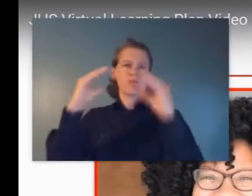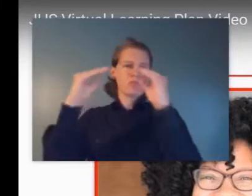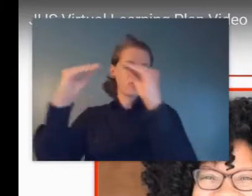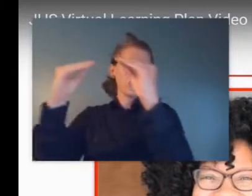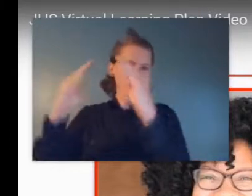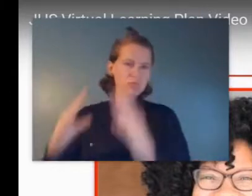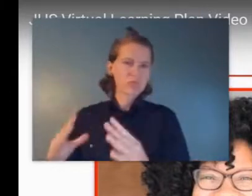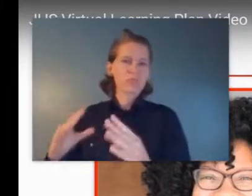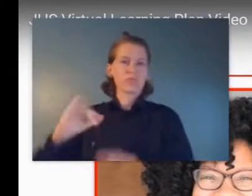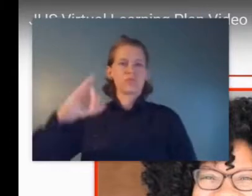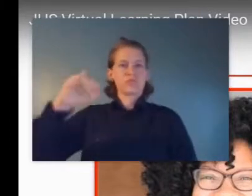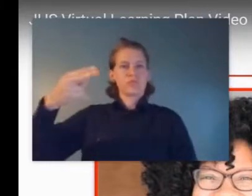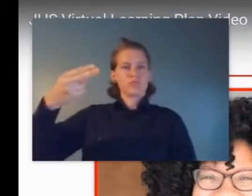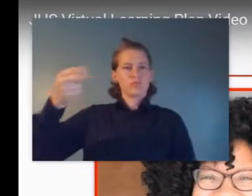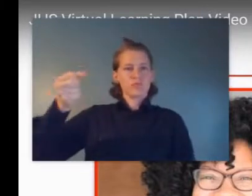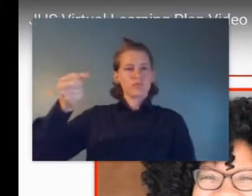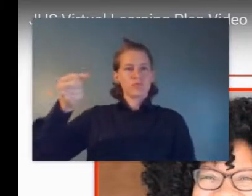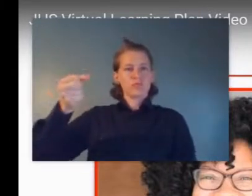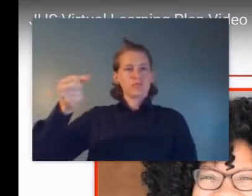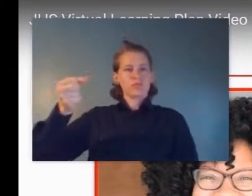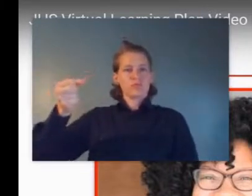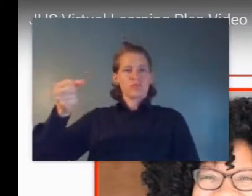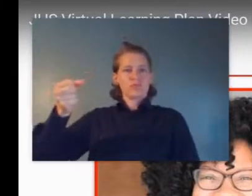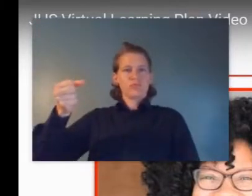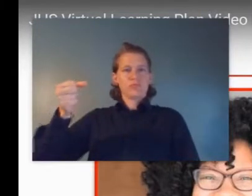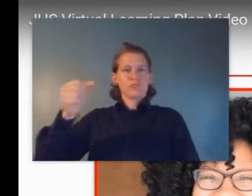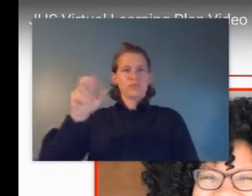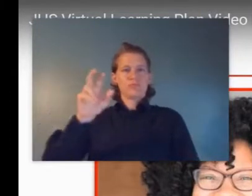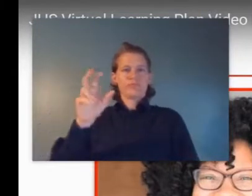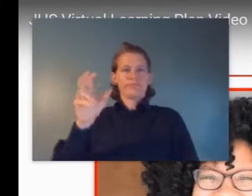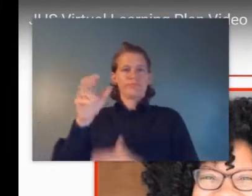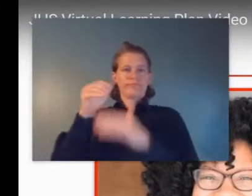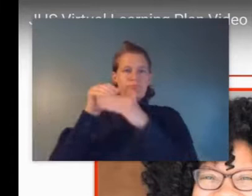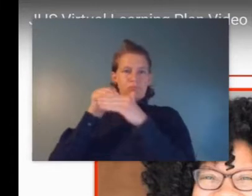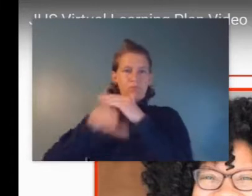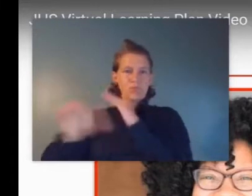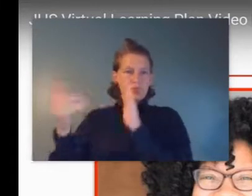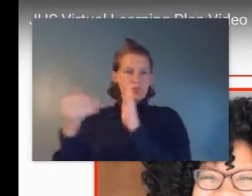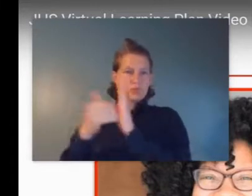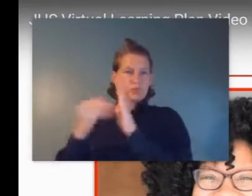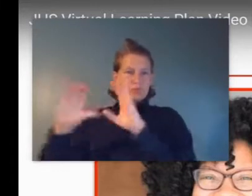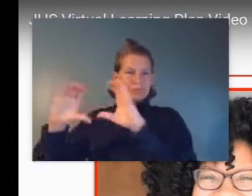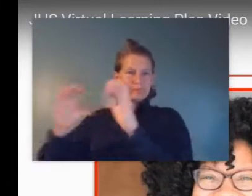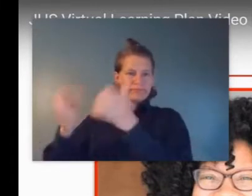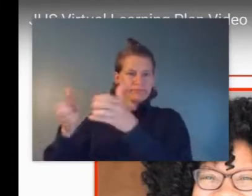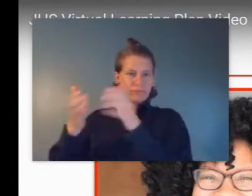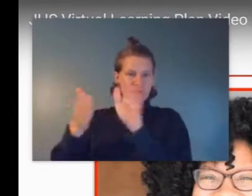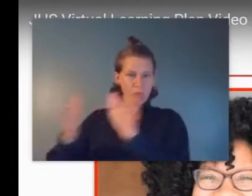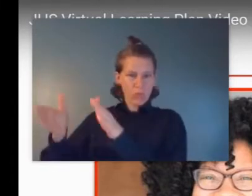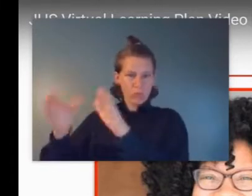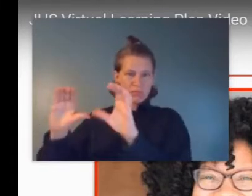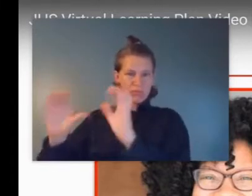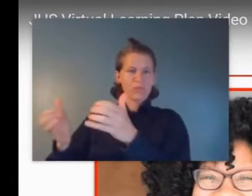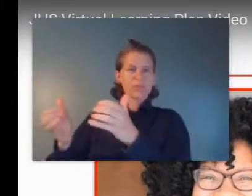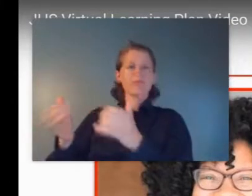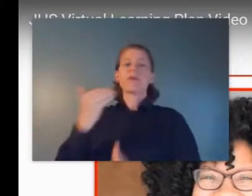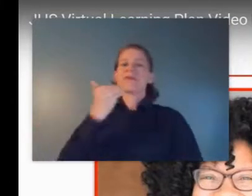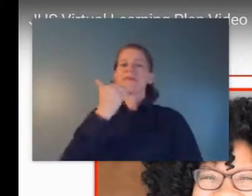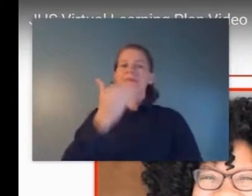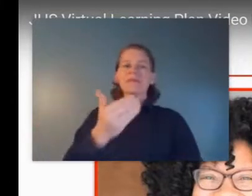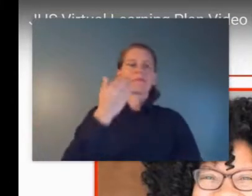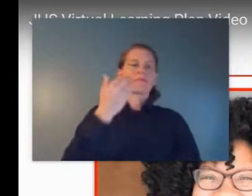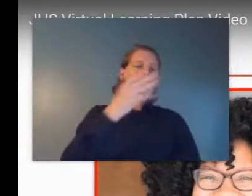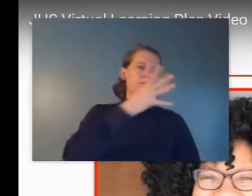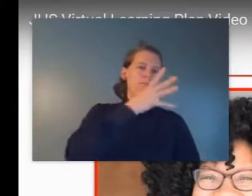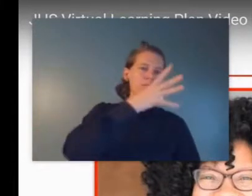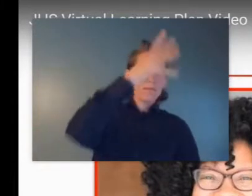our JHS re-entry team for their creation of the plan, and I would also like to thank the parents and students who